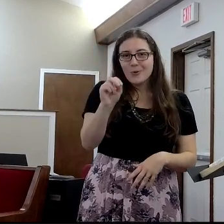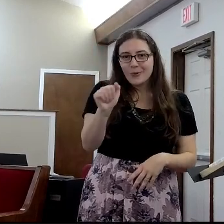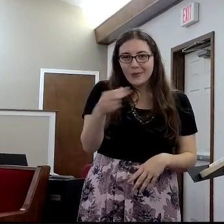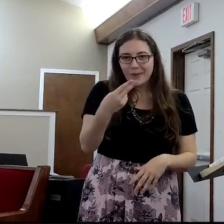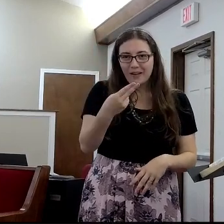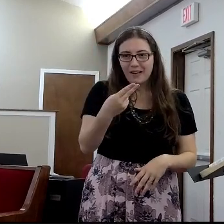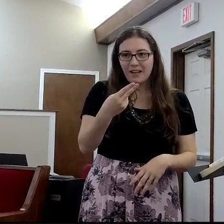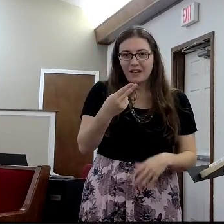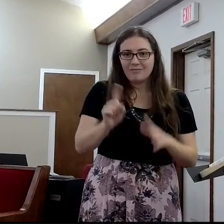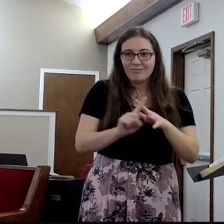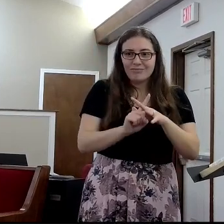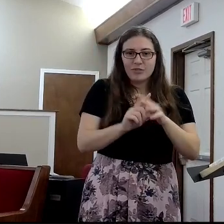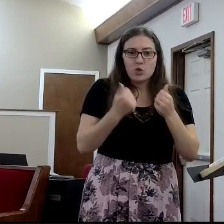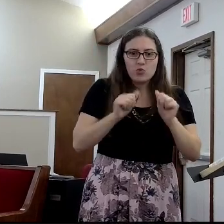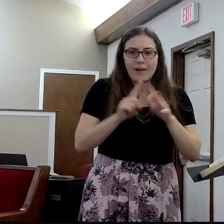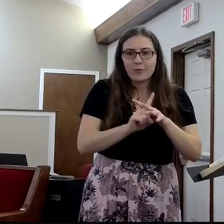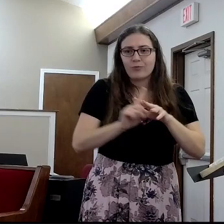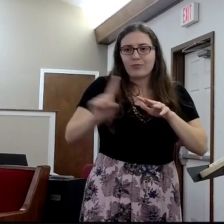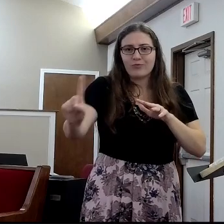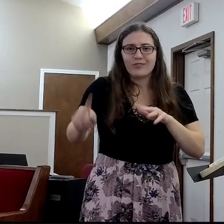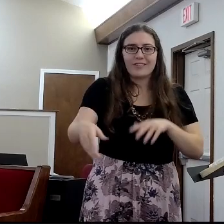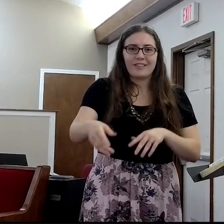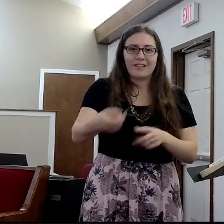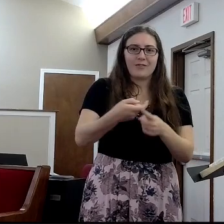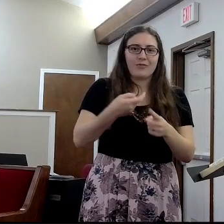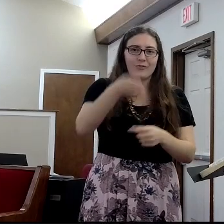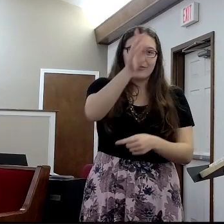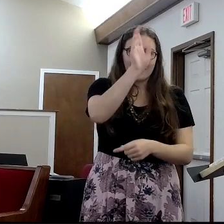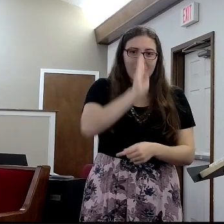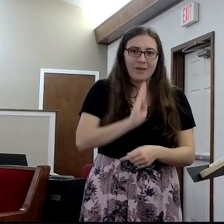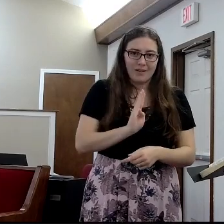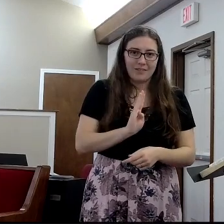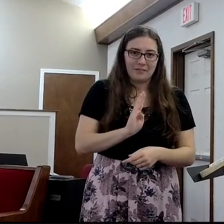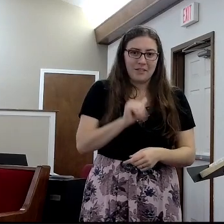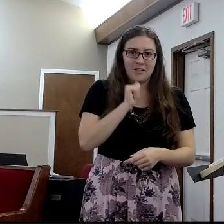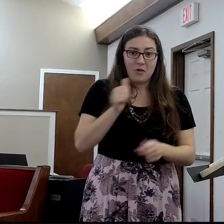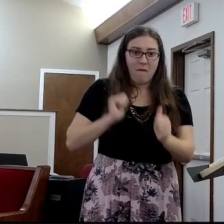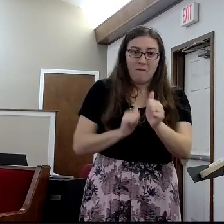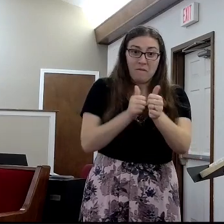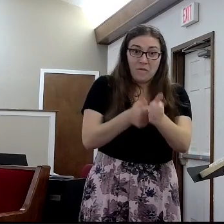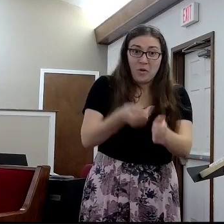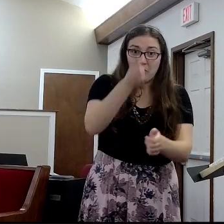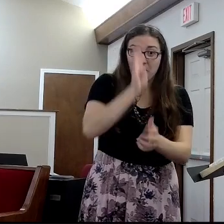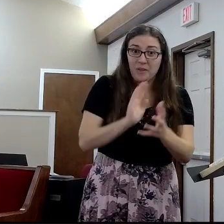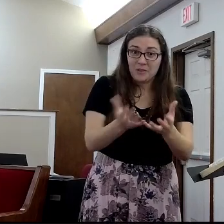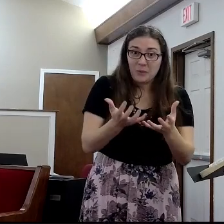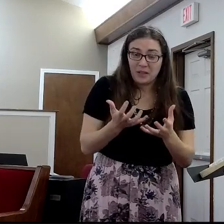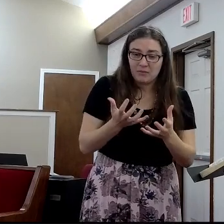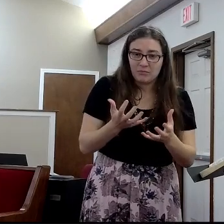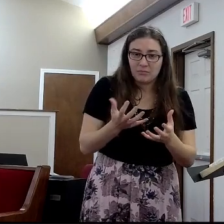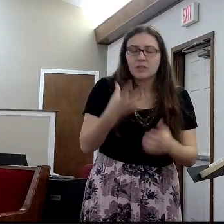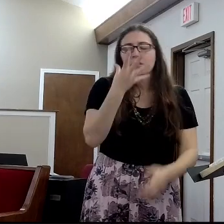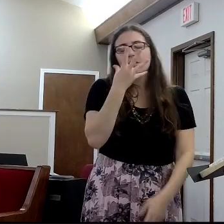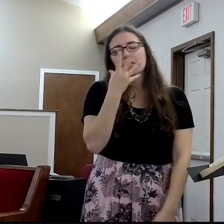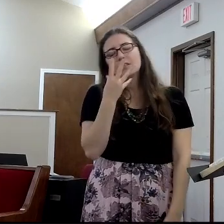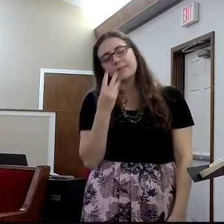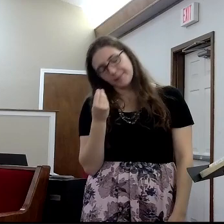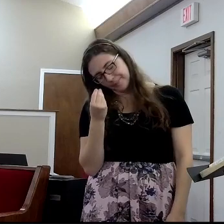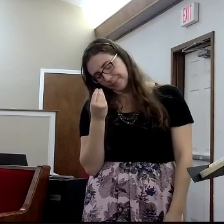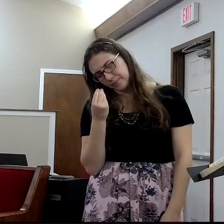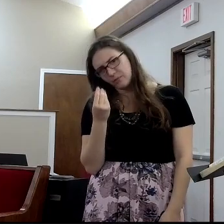before. And here's Jonah, a prophet of God, running from God, not following God's will.